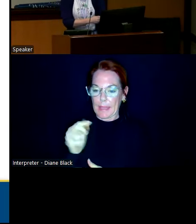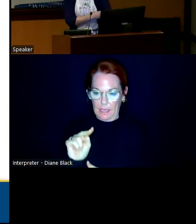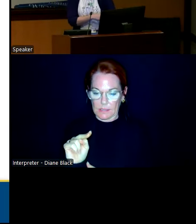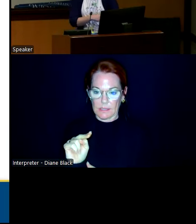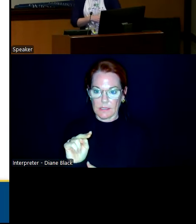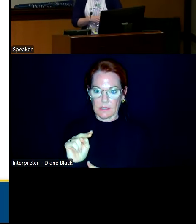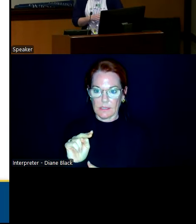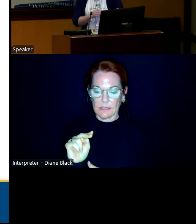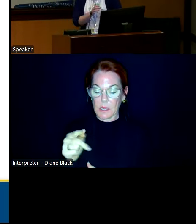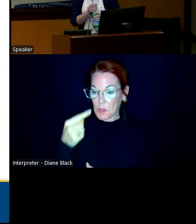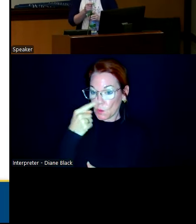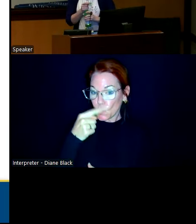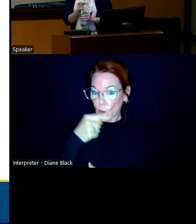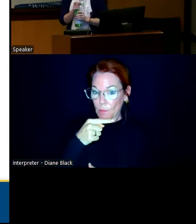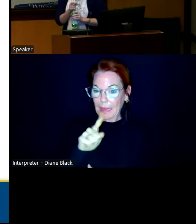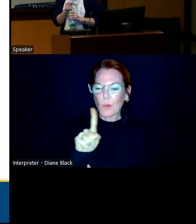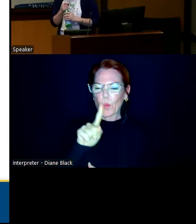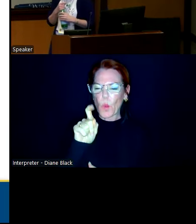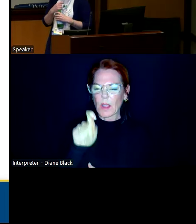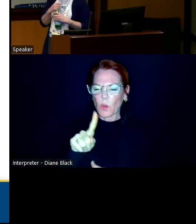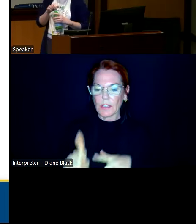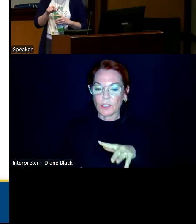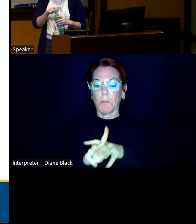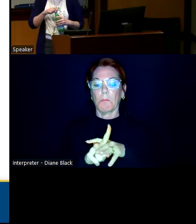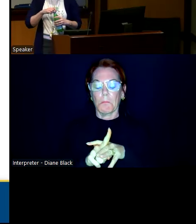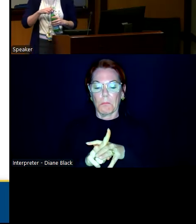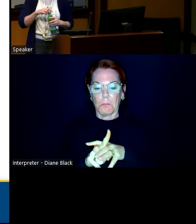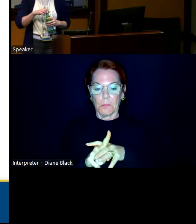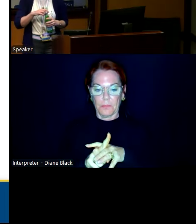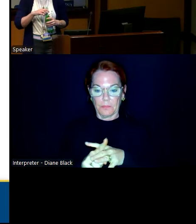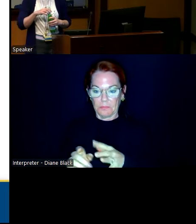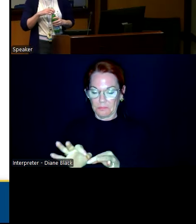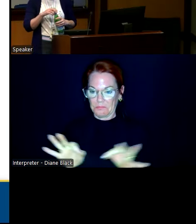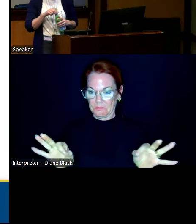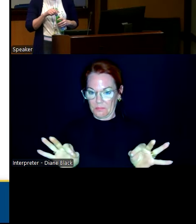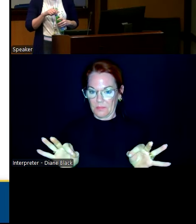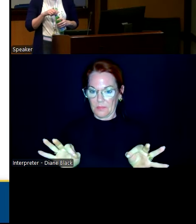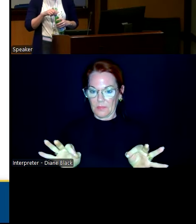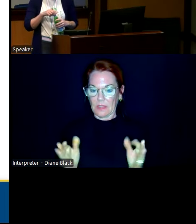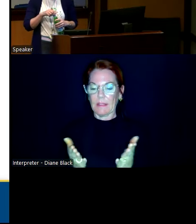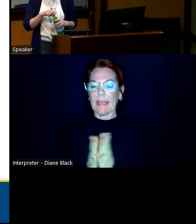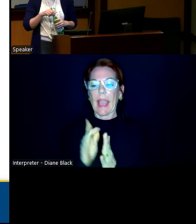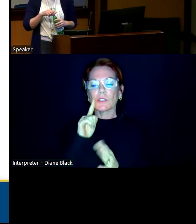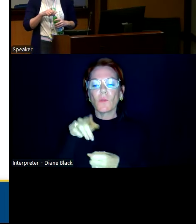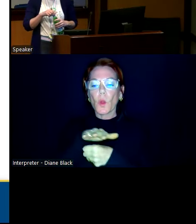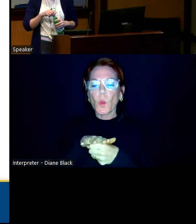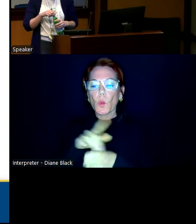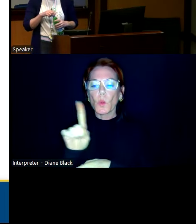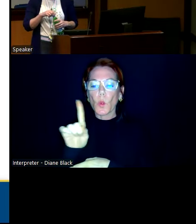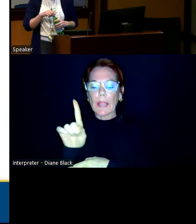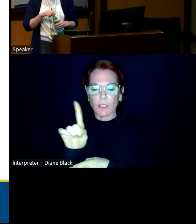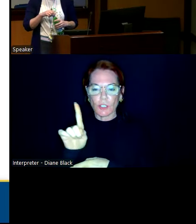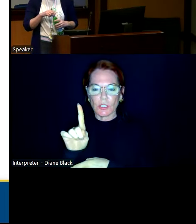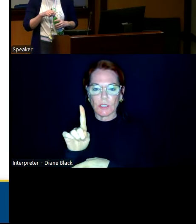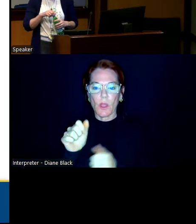So would you mind, one of the questions that came in, they're asking for the location of where you'll be with